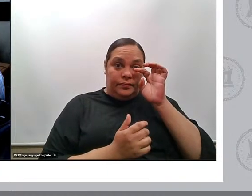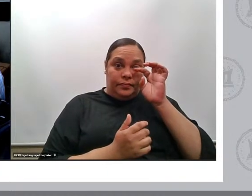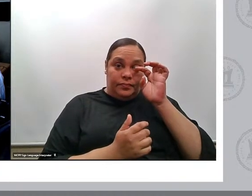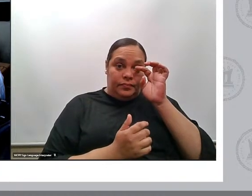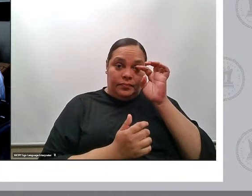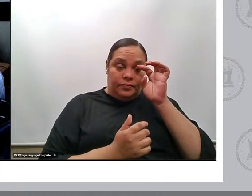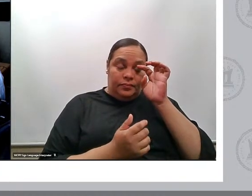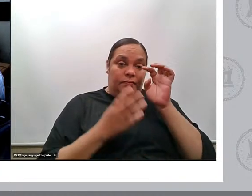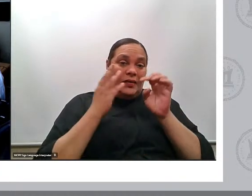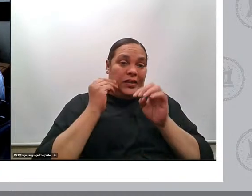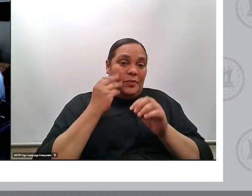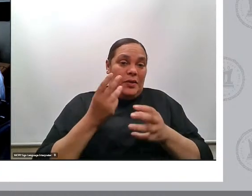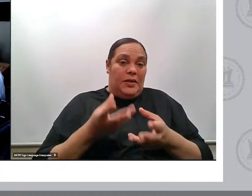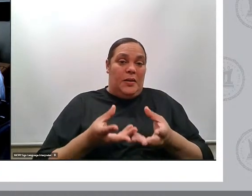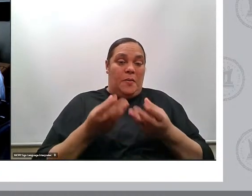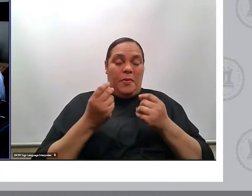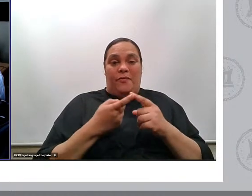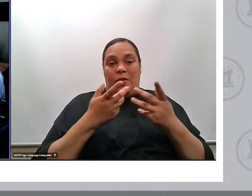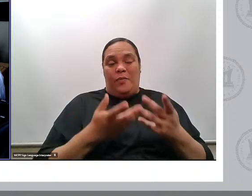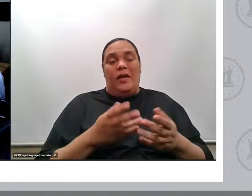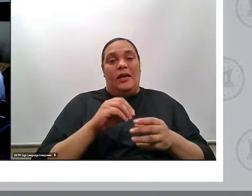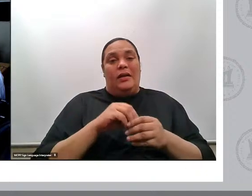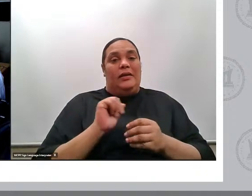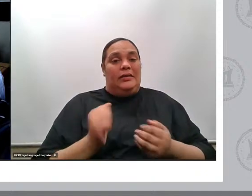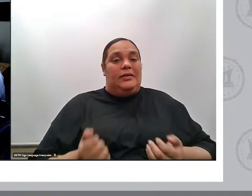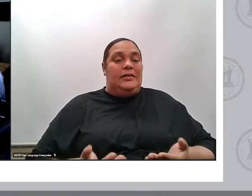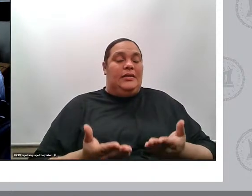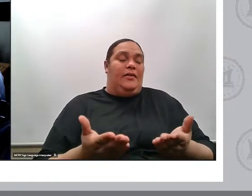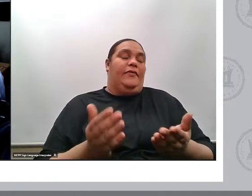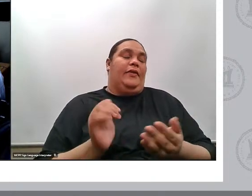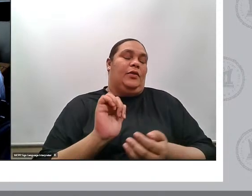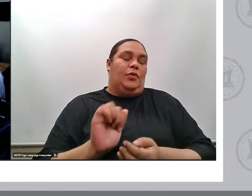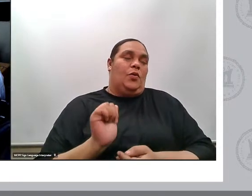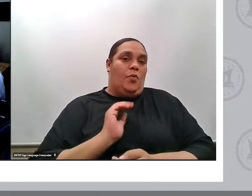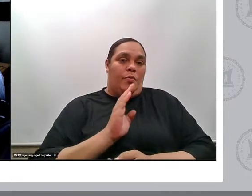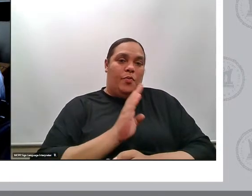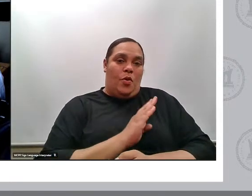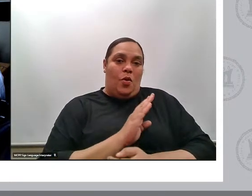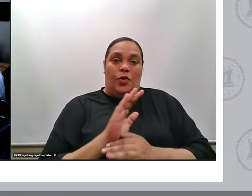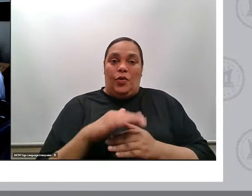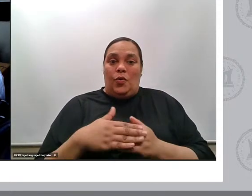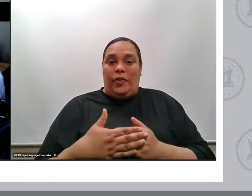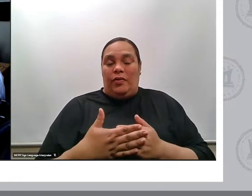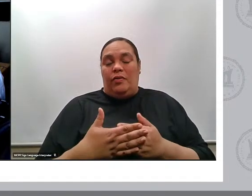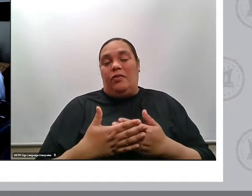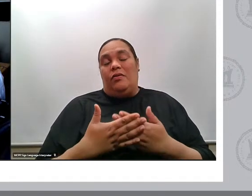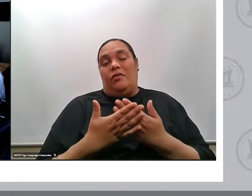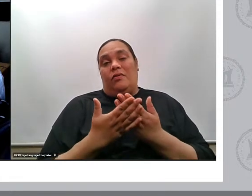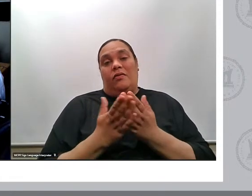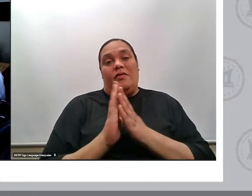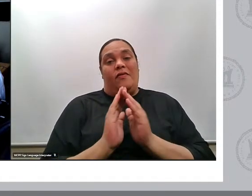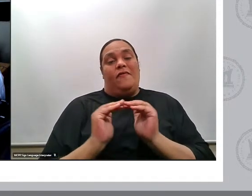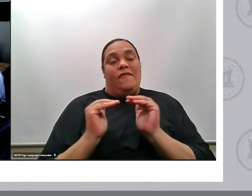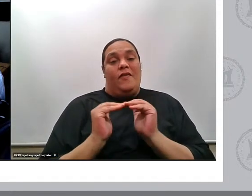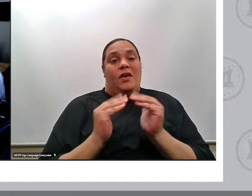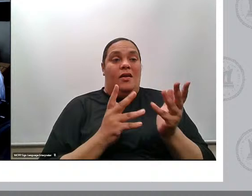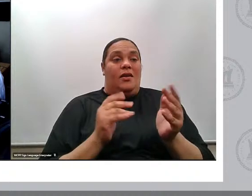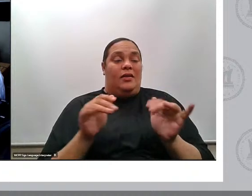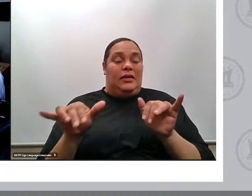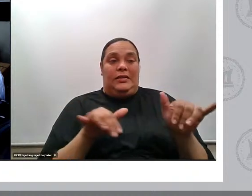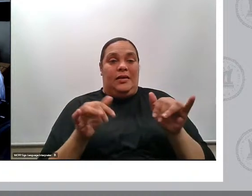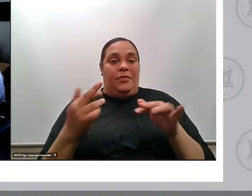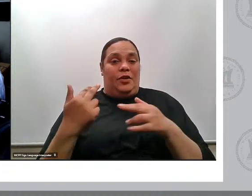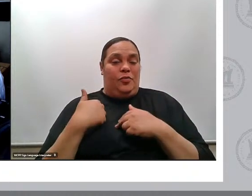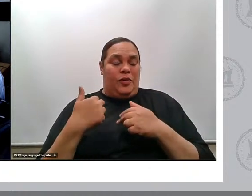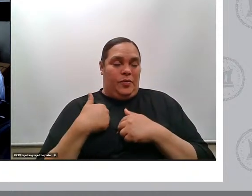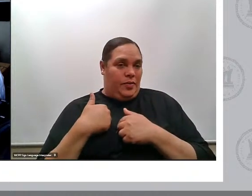gain experience in serving on a board with fairly similar